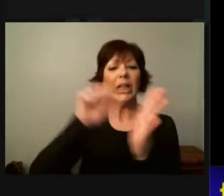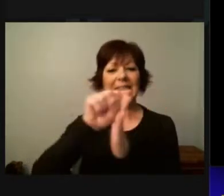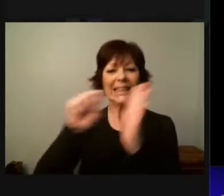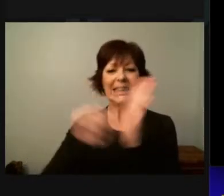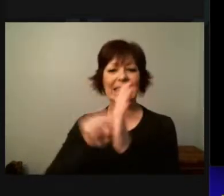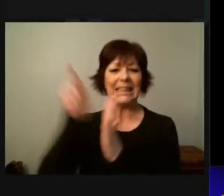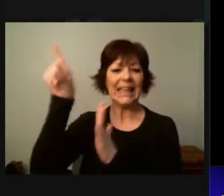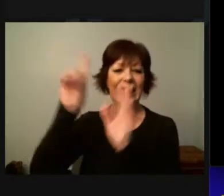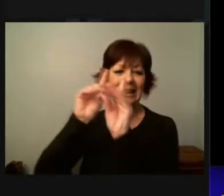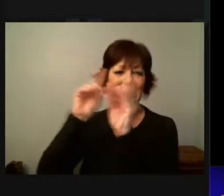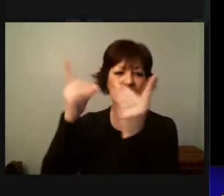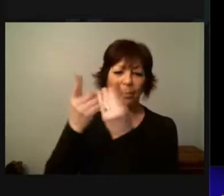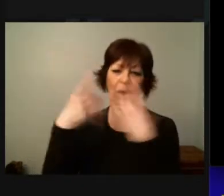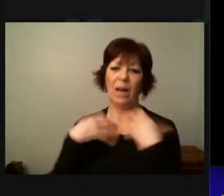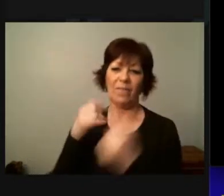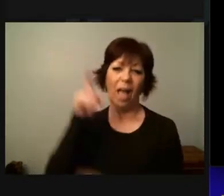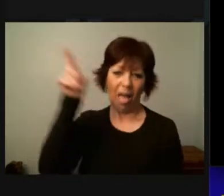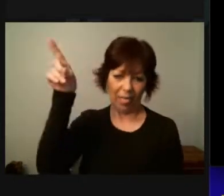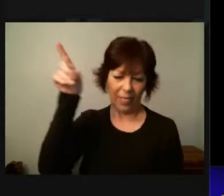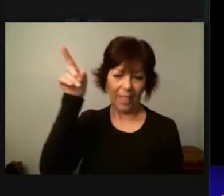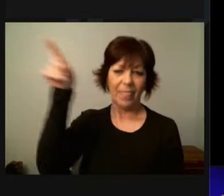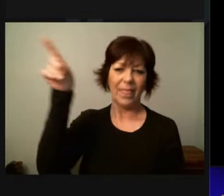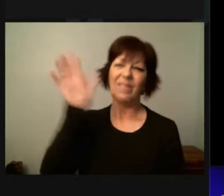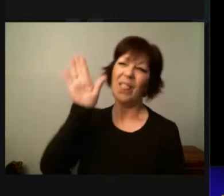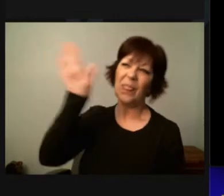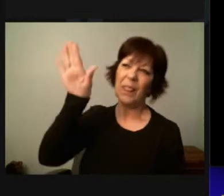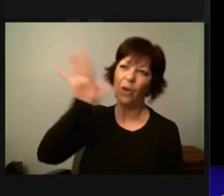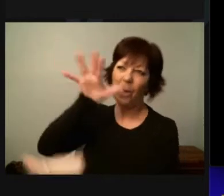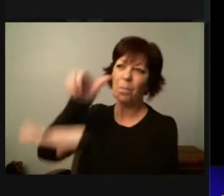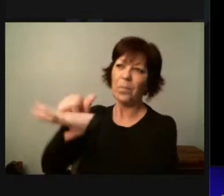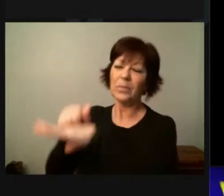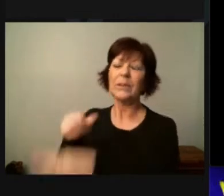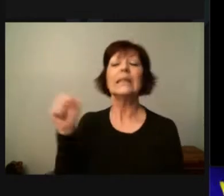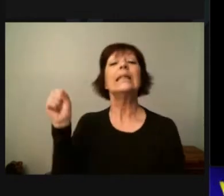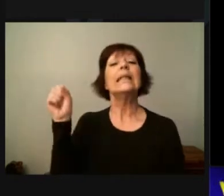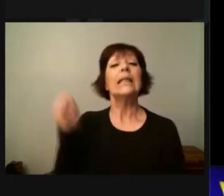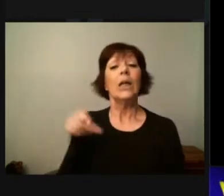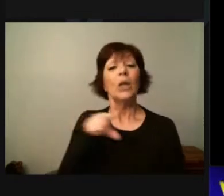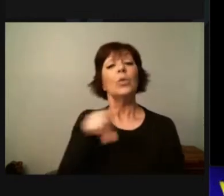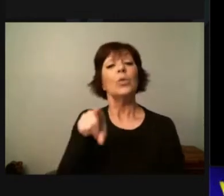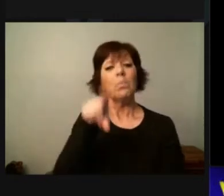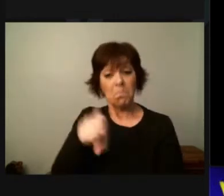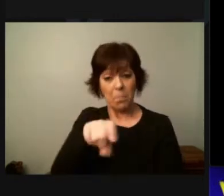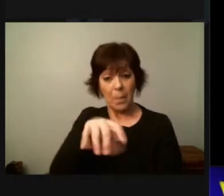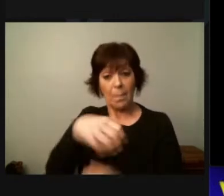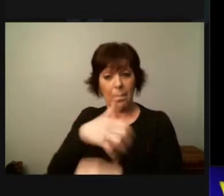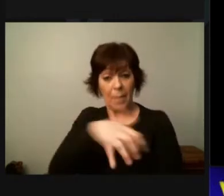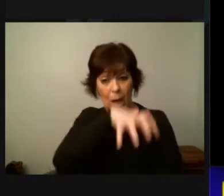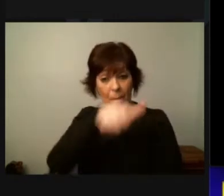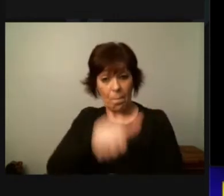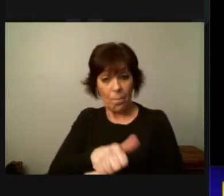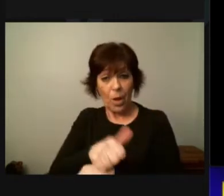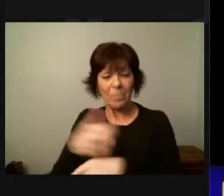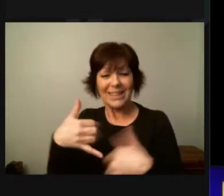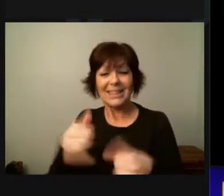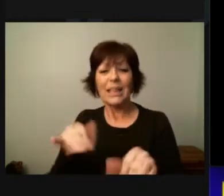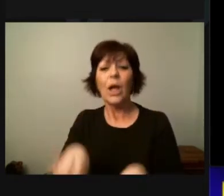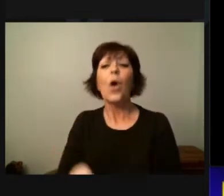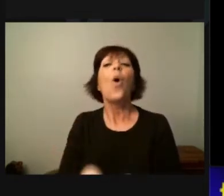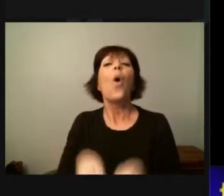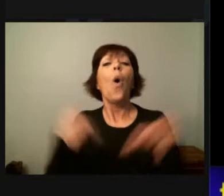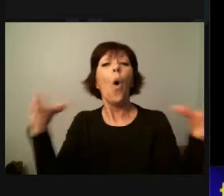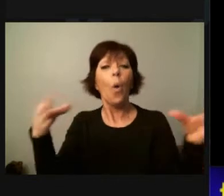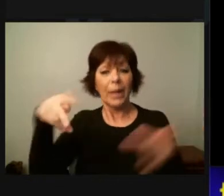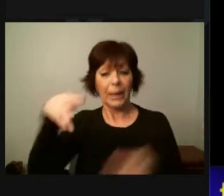of Health. So even though you have to make those appointments, it's still an open pod. The